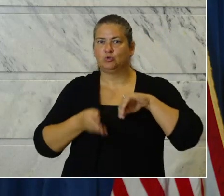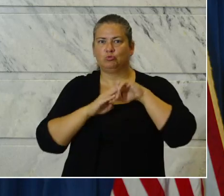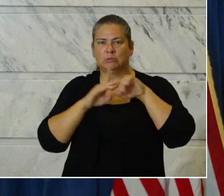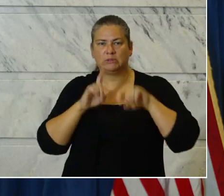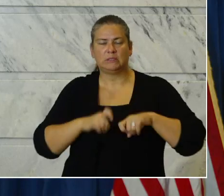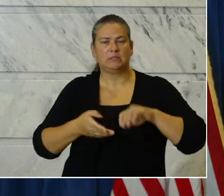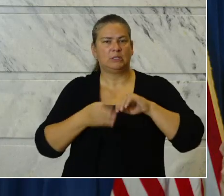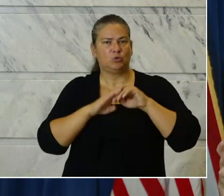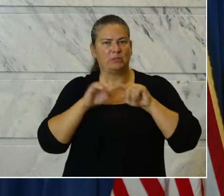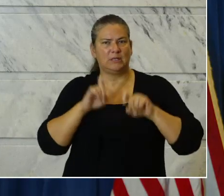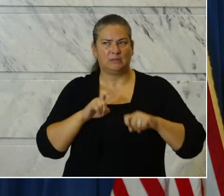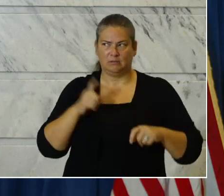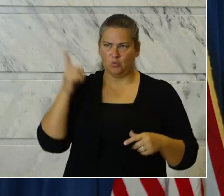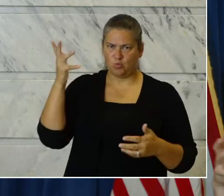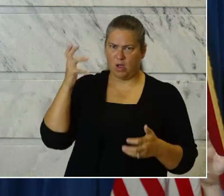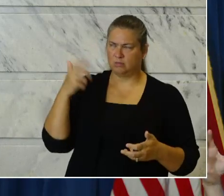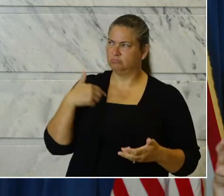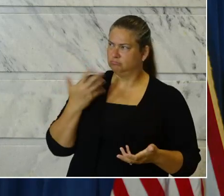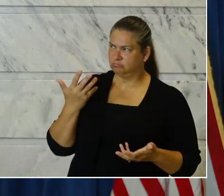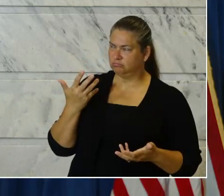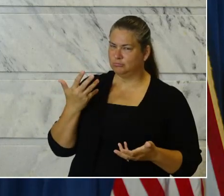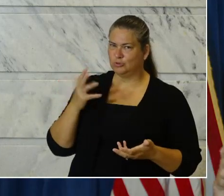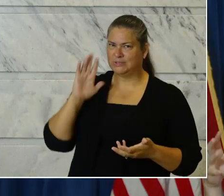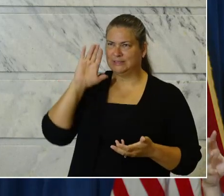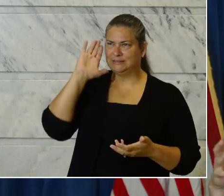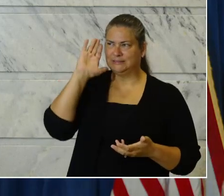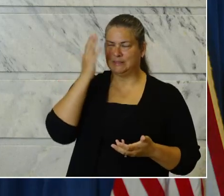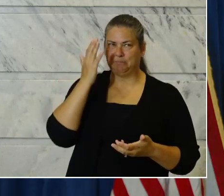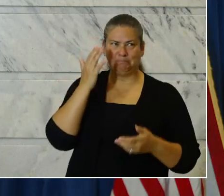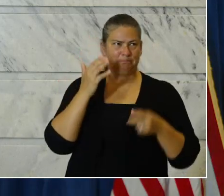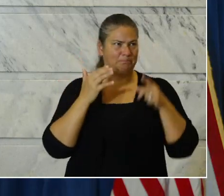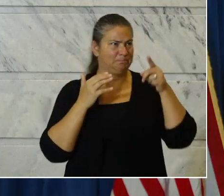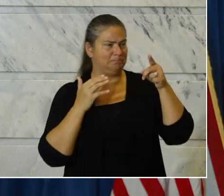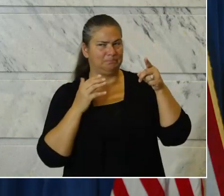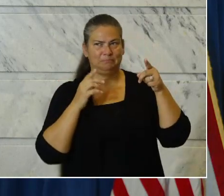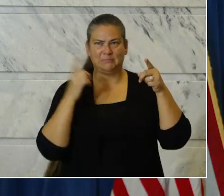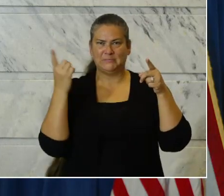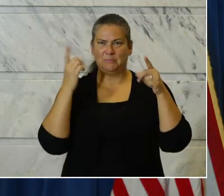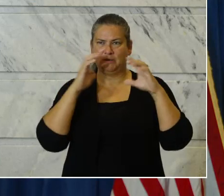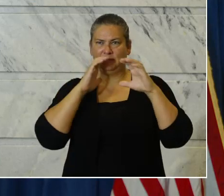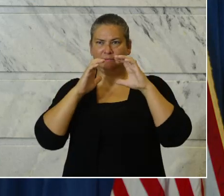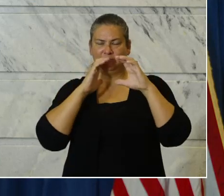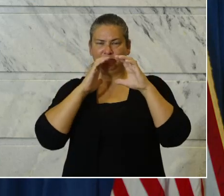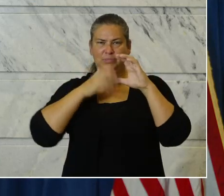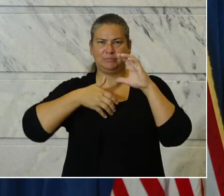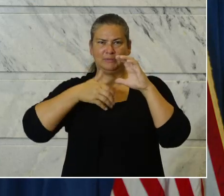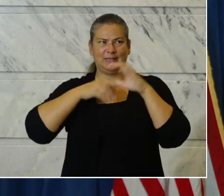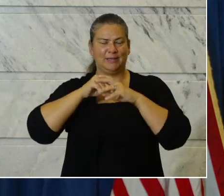And so it appears that there is a disconnect going on somewhere there in Washington, but